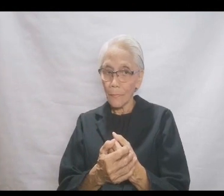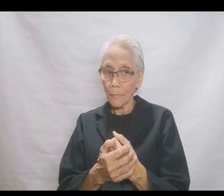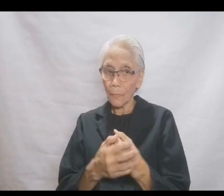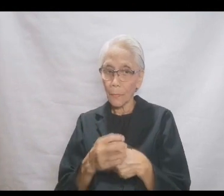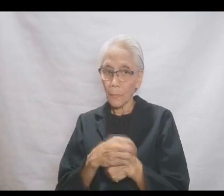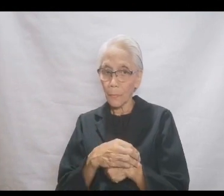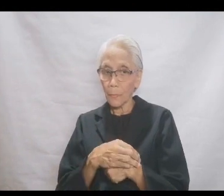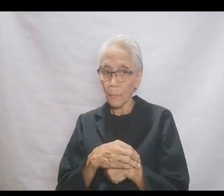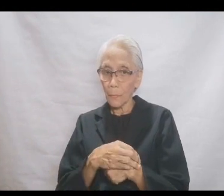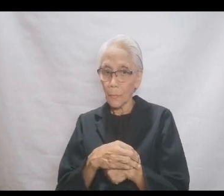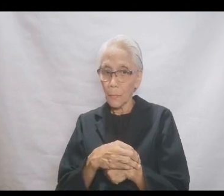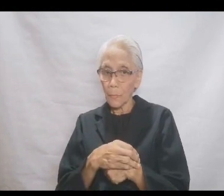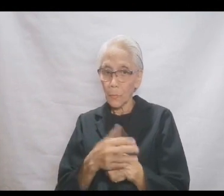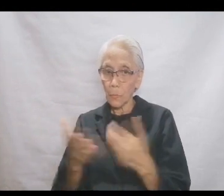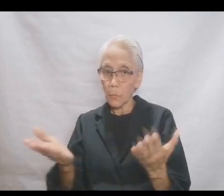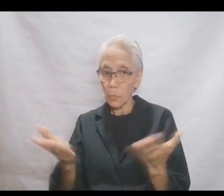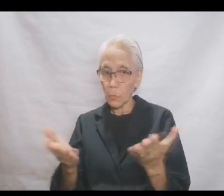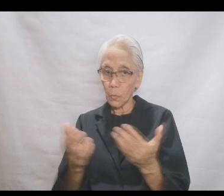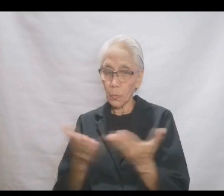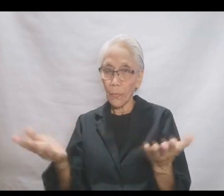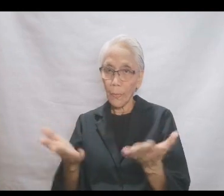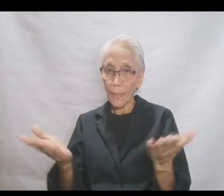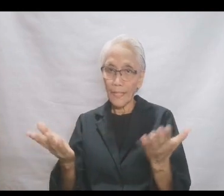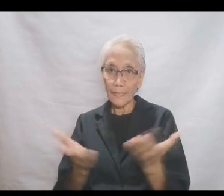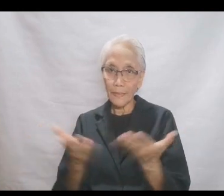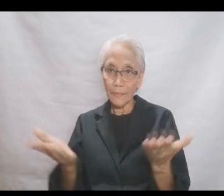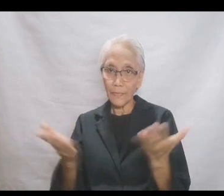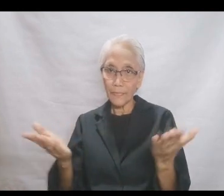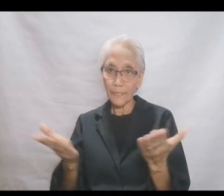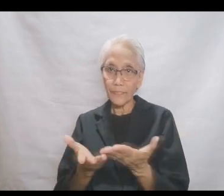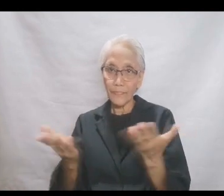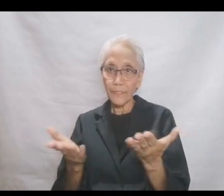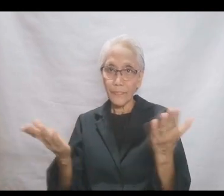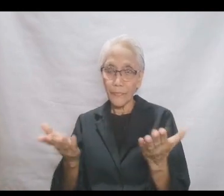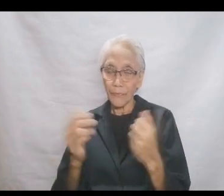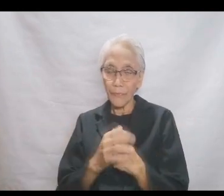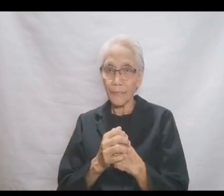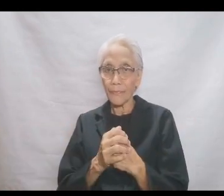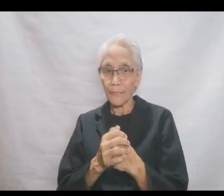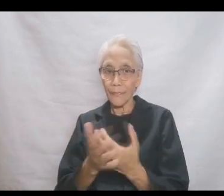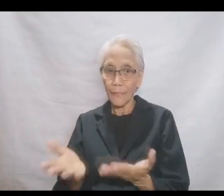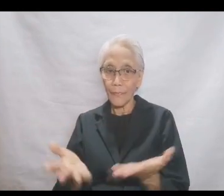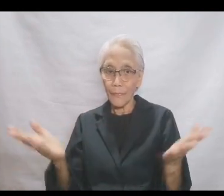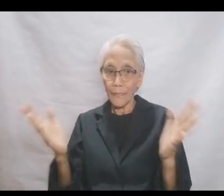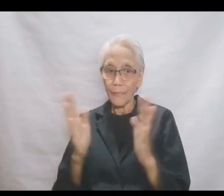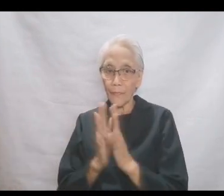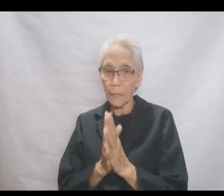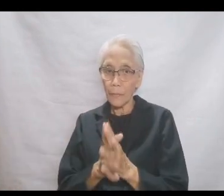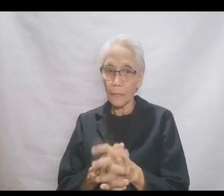Fresh wind, kids! Fresh wind! Here! Here! Here! Here! Here! Here!